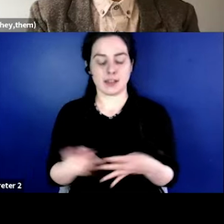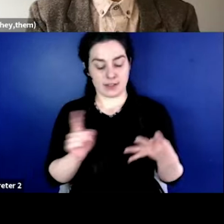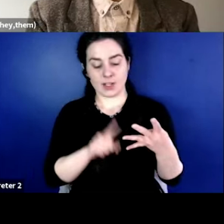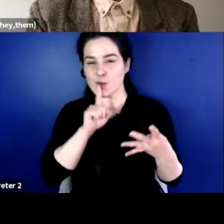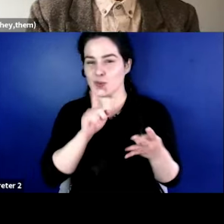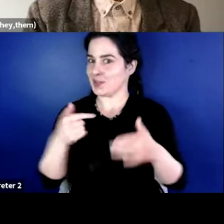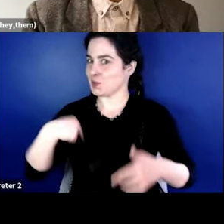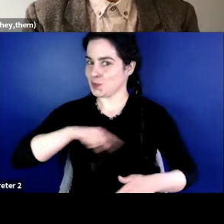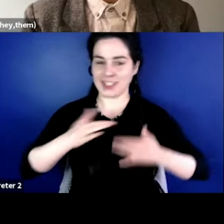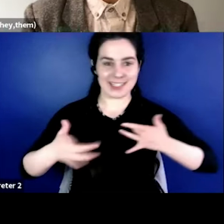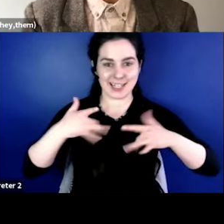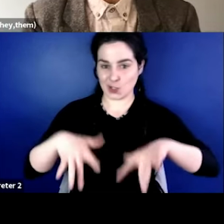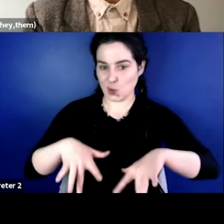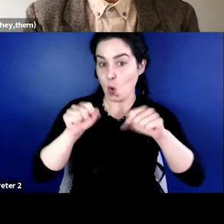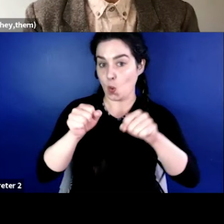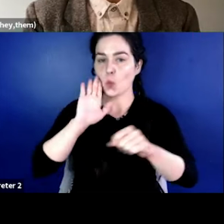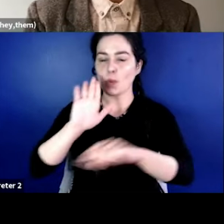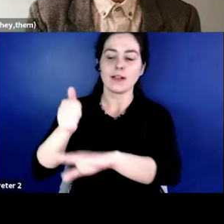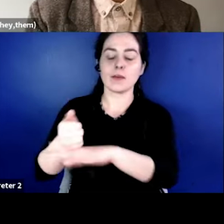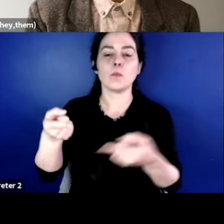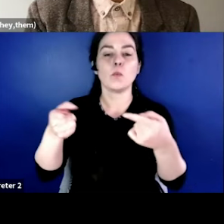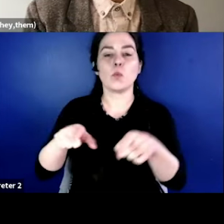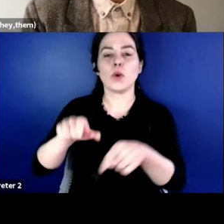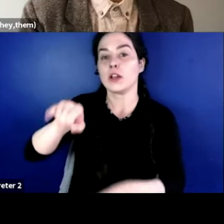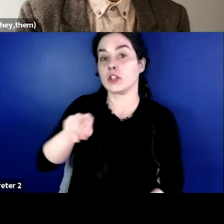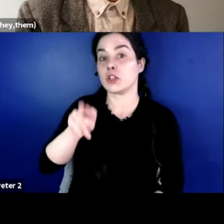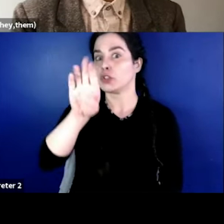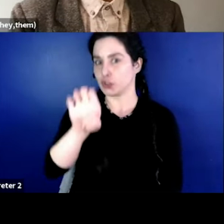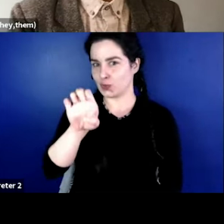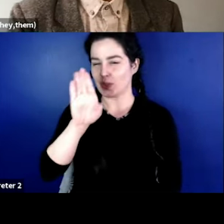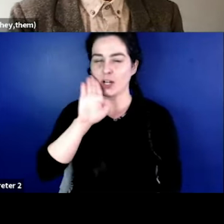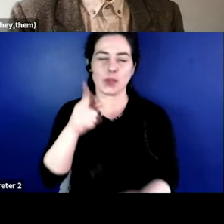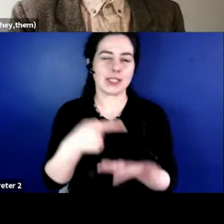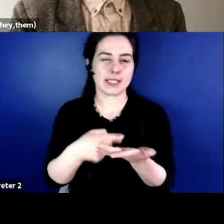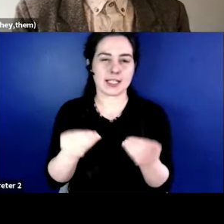June of this year. And I'll talk a bit about more in the next slide.